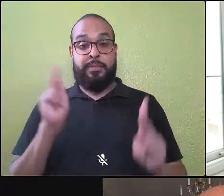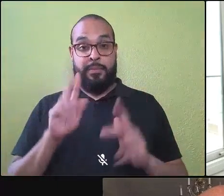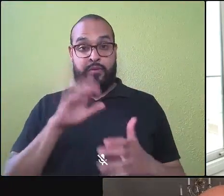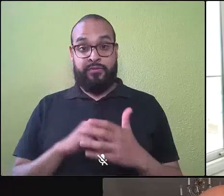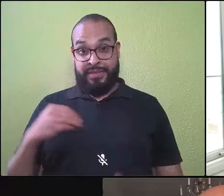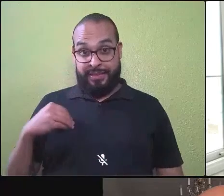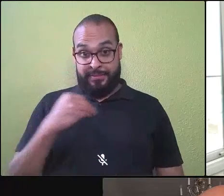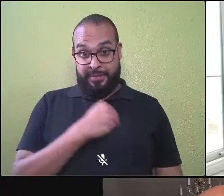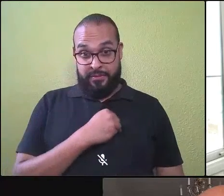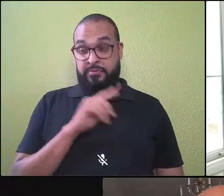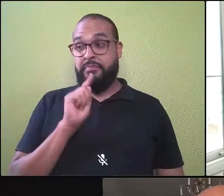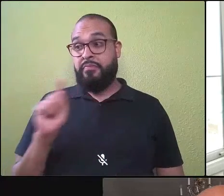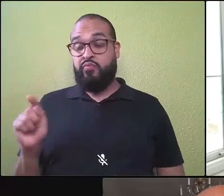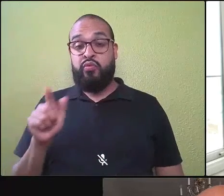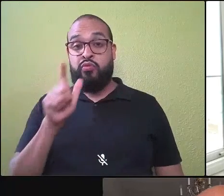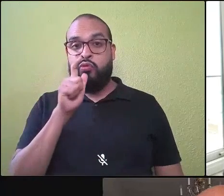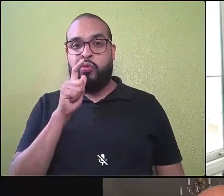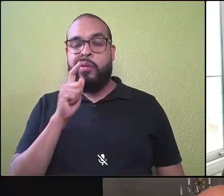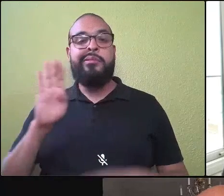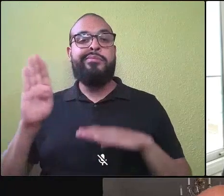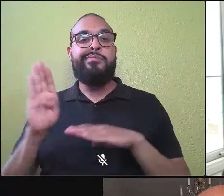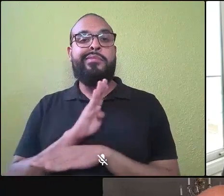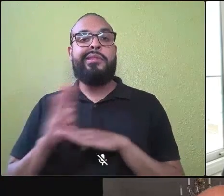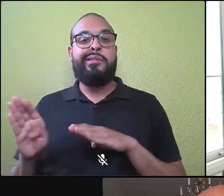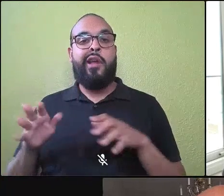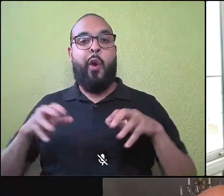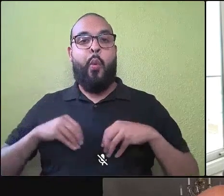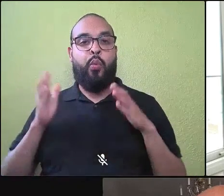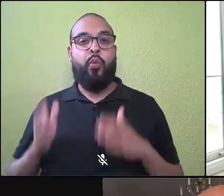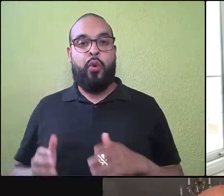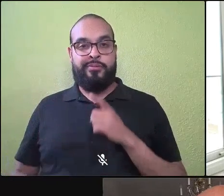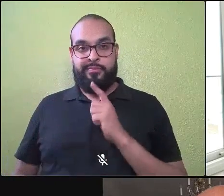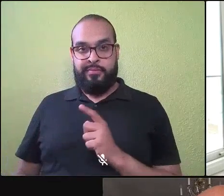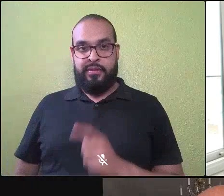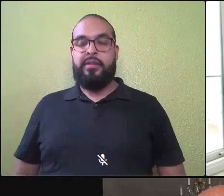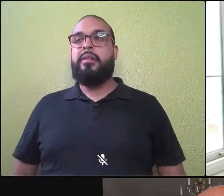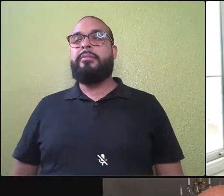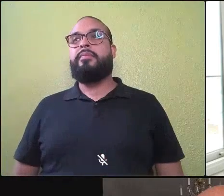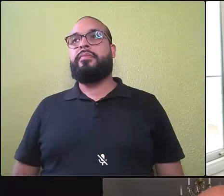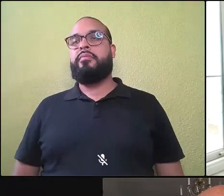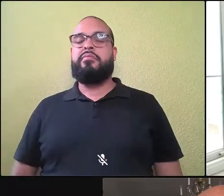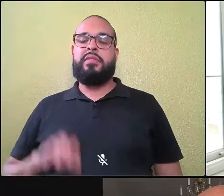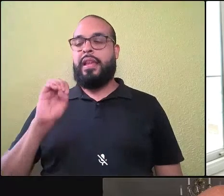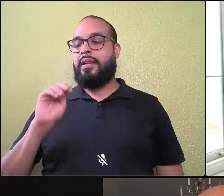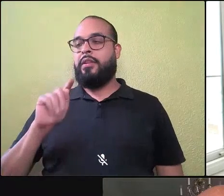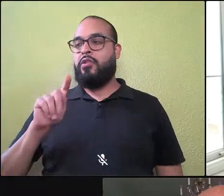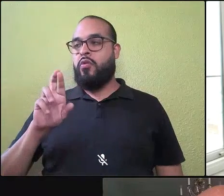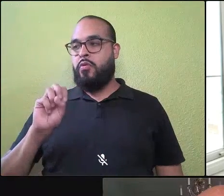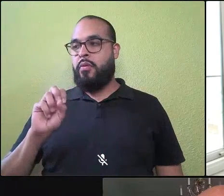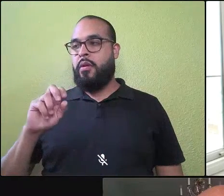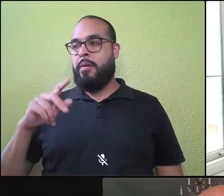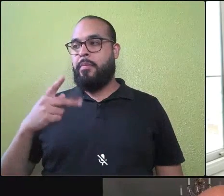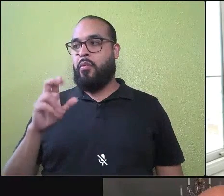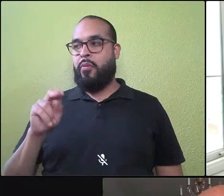to the promise that we have to them. And so we promise them that we'll hold them accountable to making progress, or for making progress, while developing